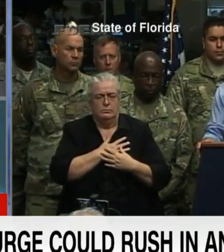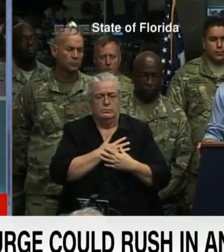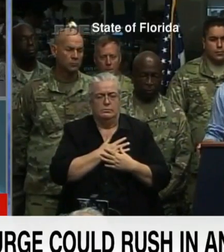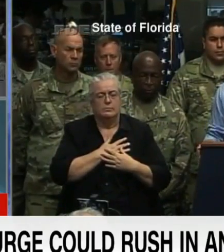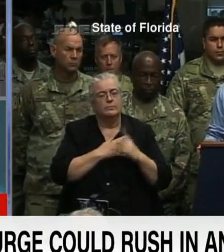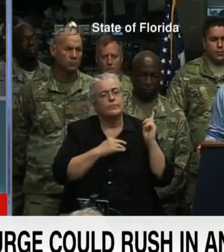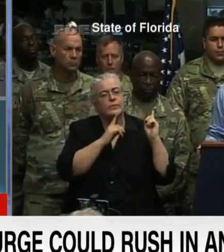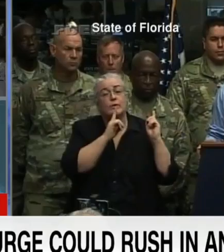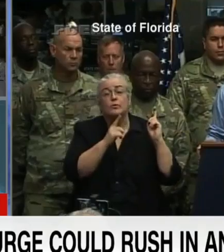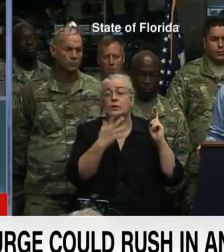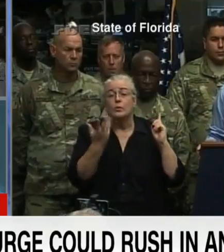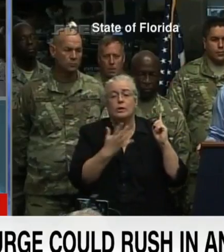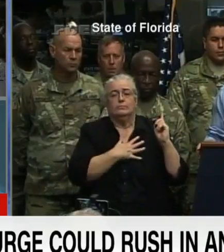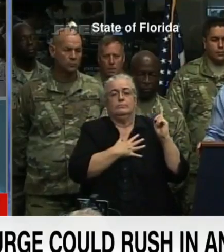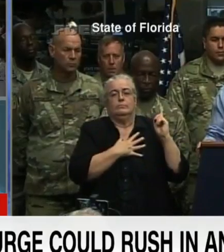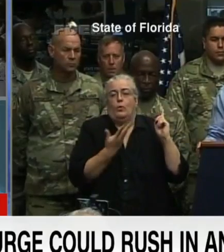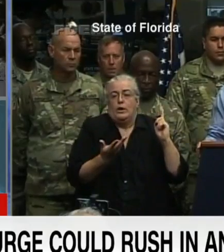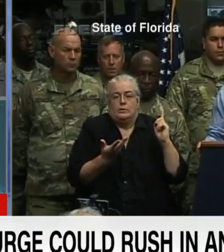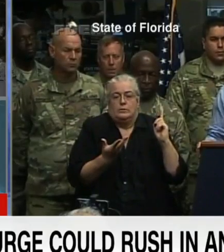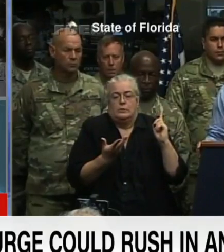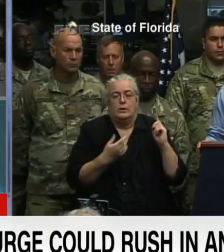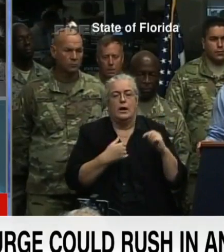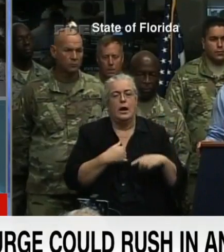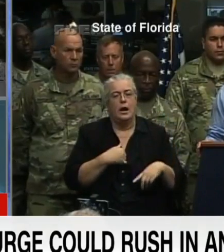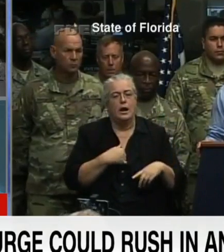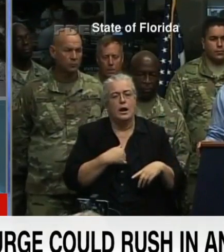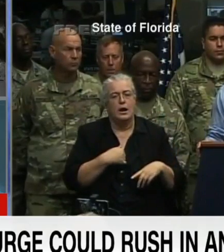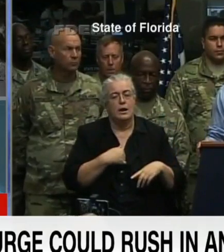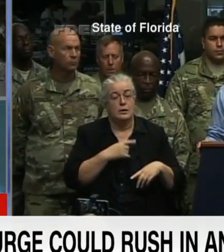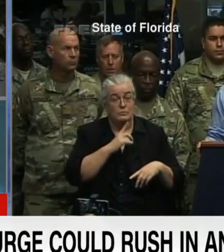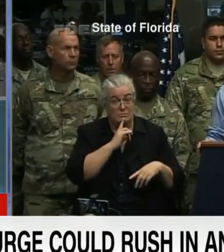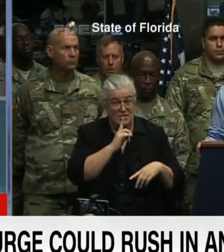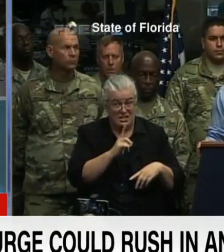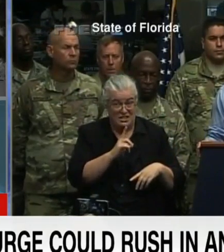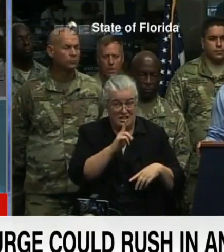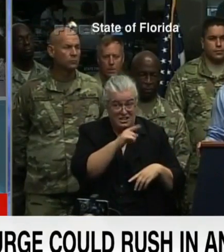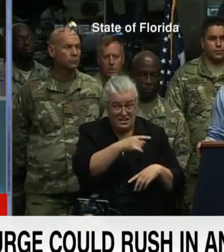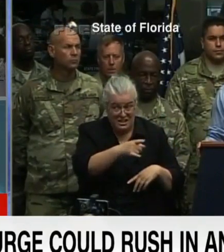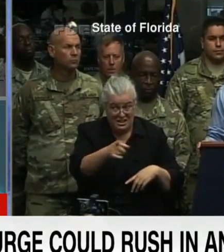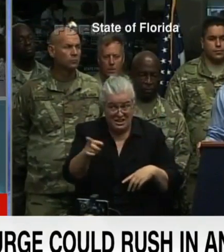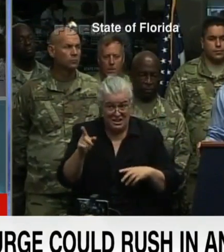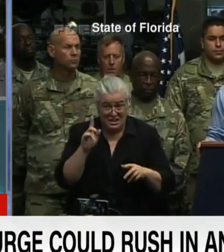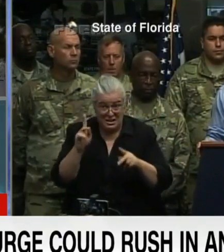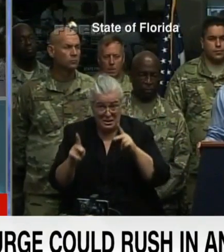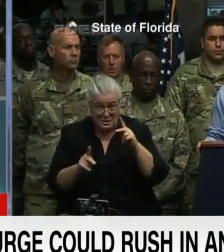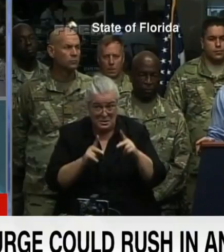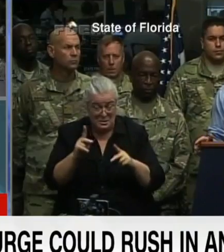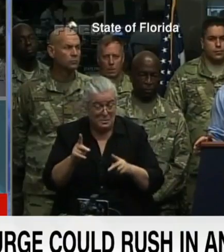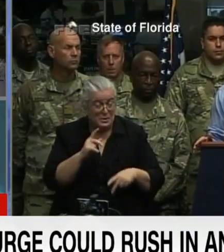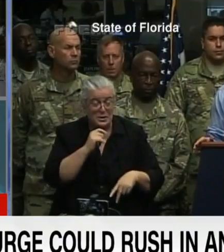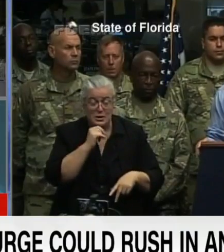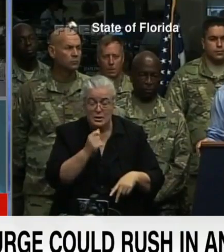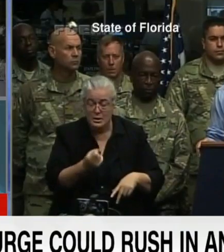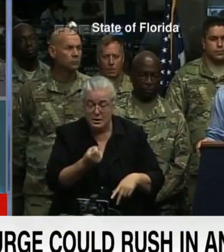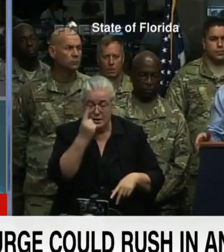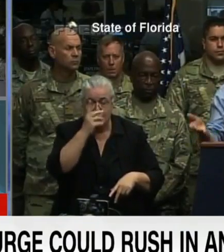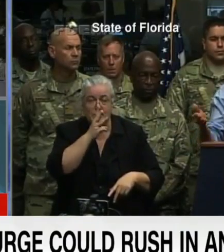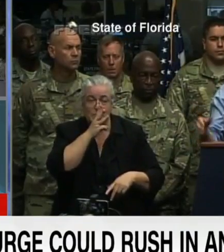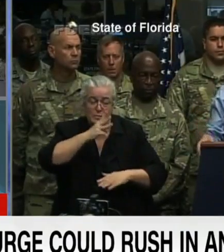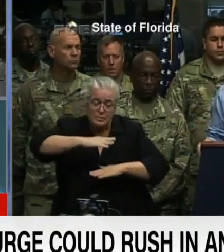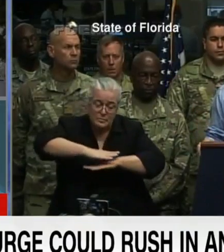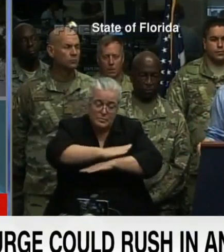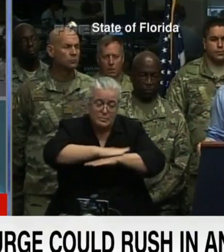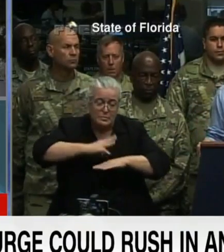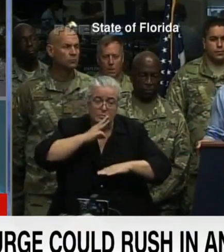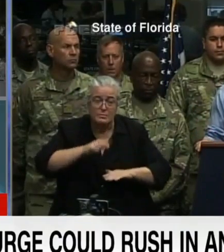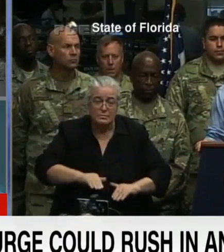thing that really causes me the biggest concern is I don't think anybody has realized the extent of this storm surge. I mean, if you stop and think about it, my